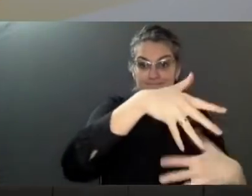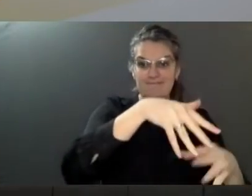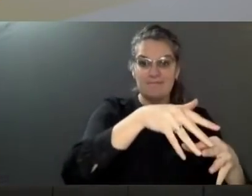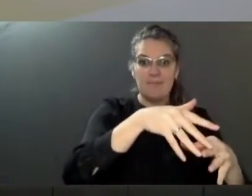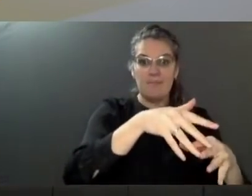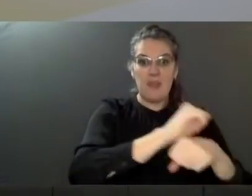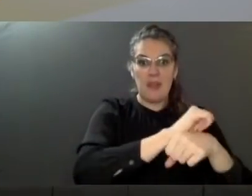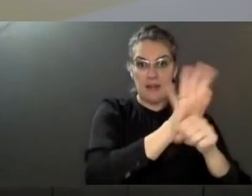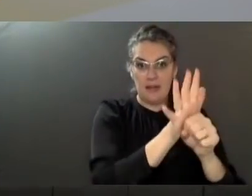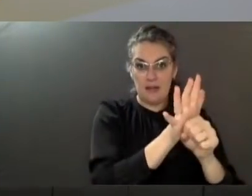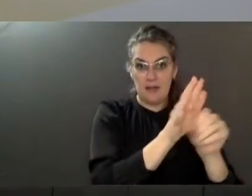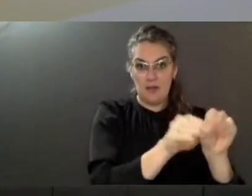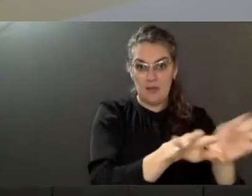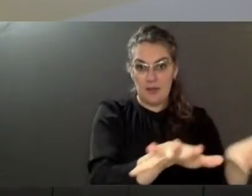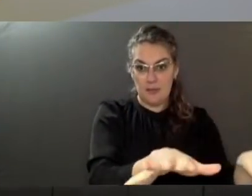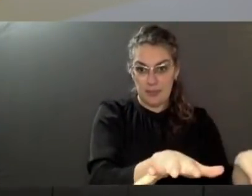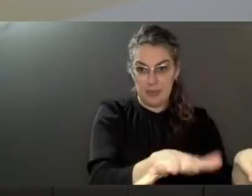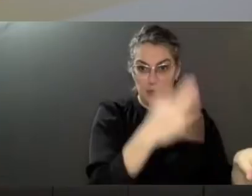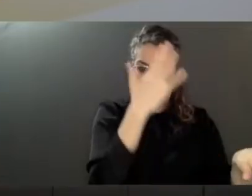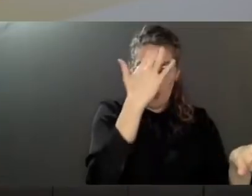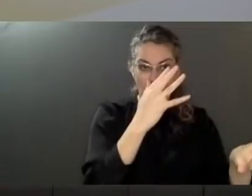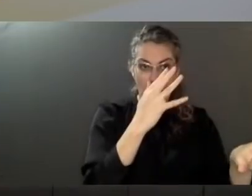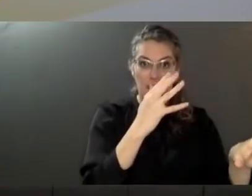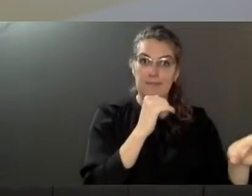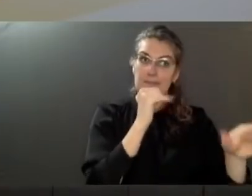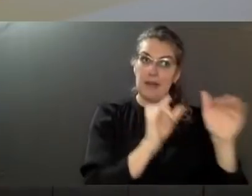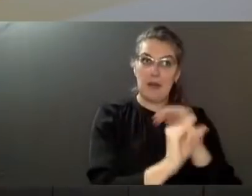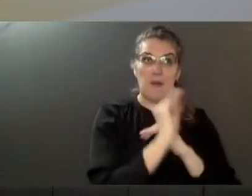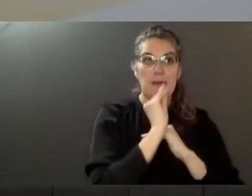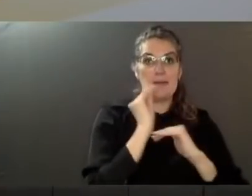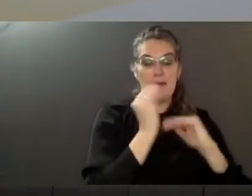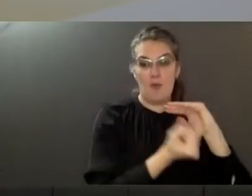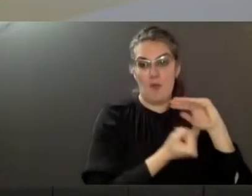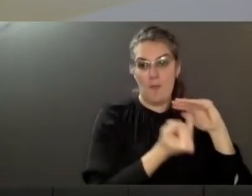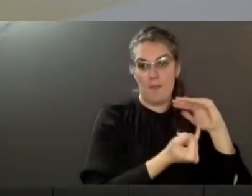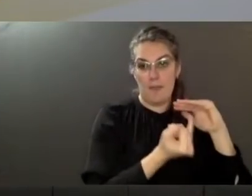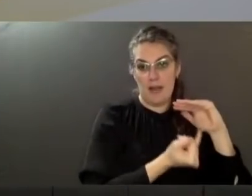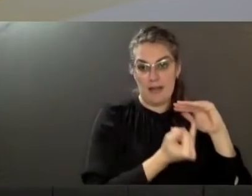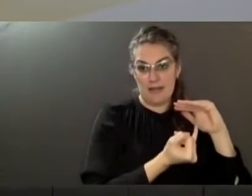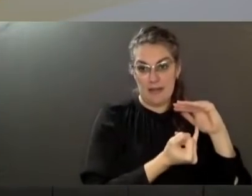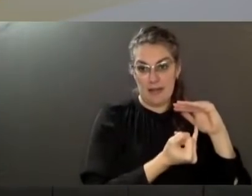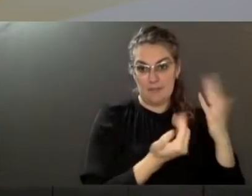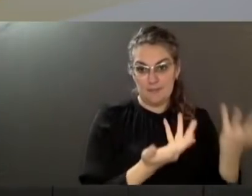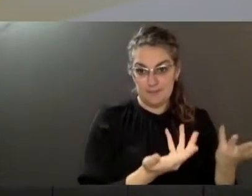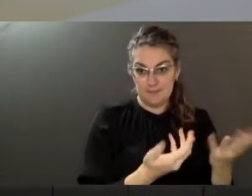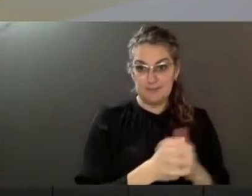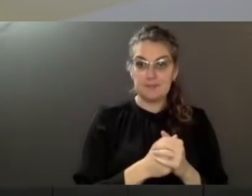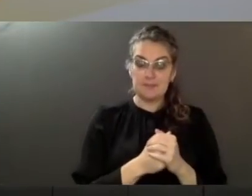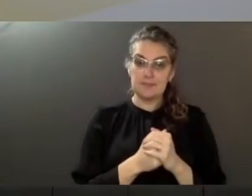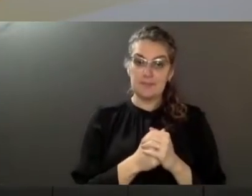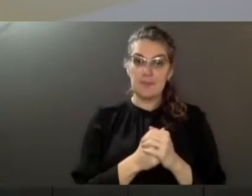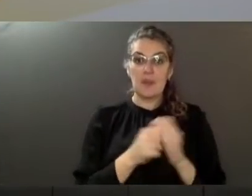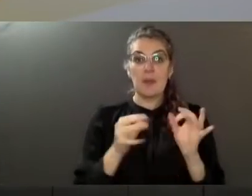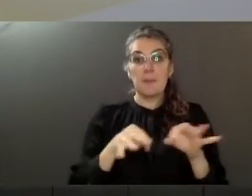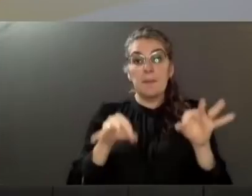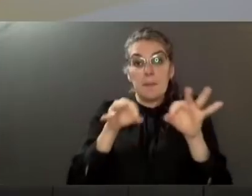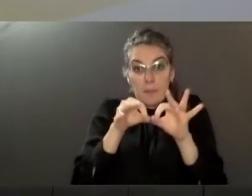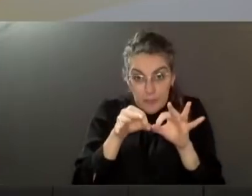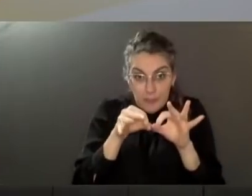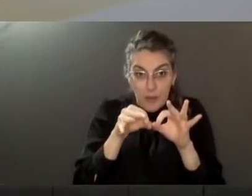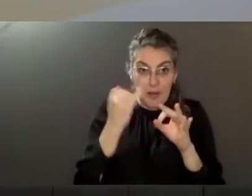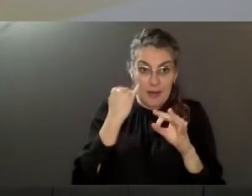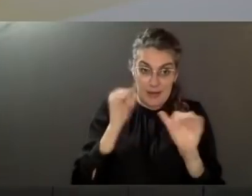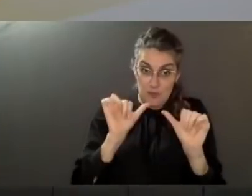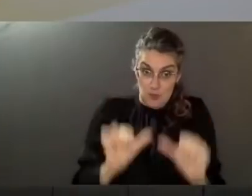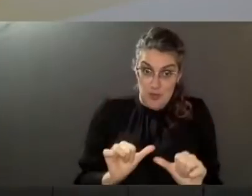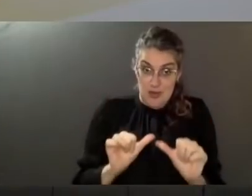the isolation requirements that are put in place, and that's why I know the Premier has talked